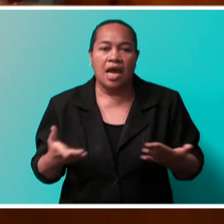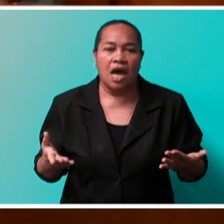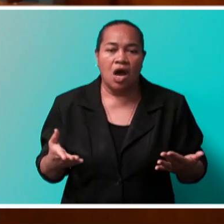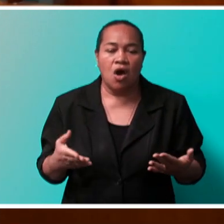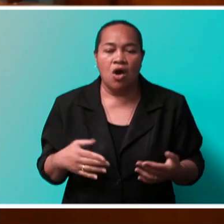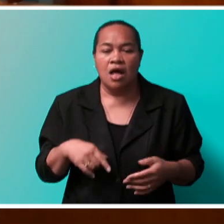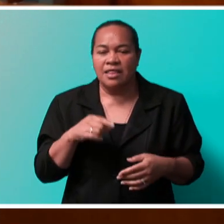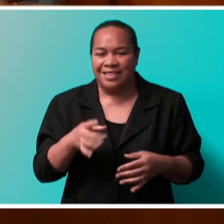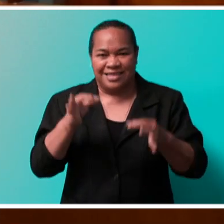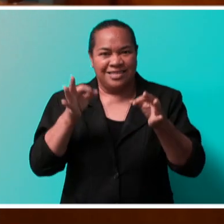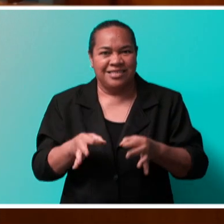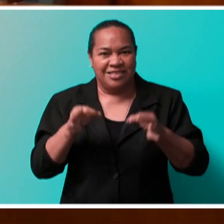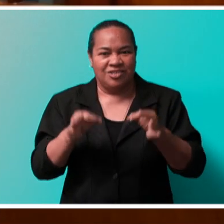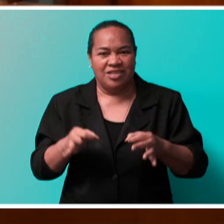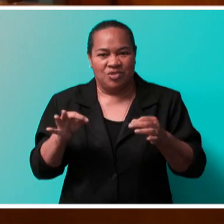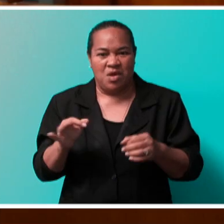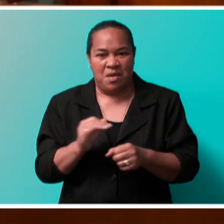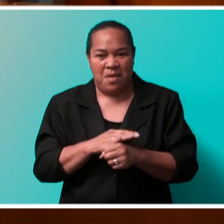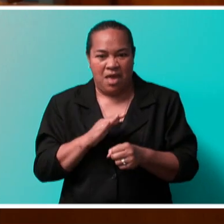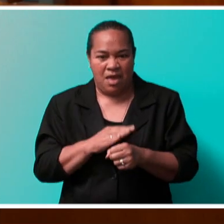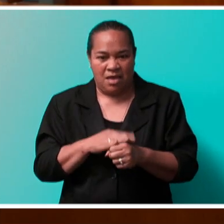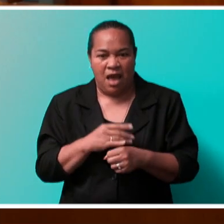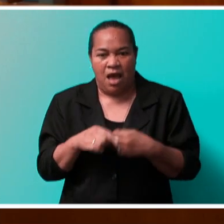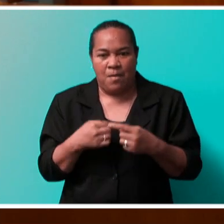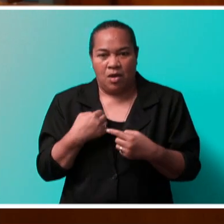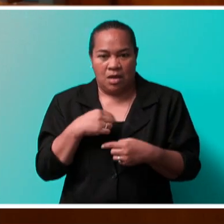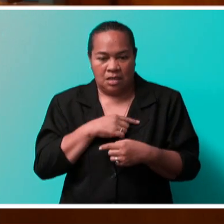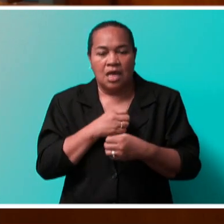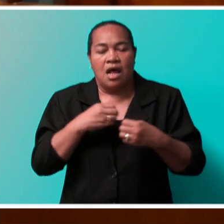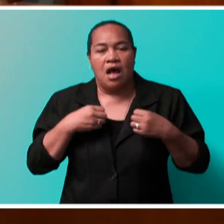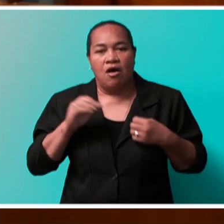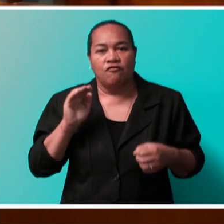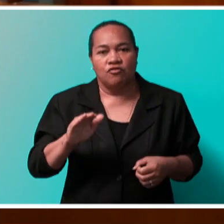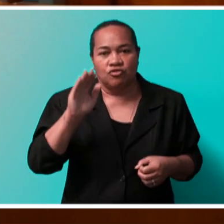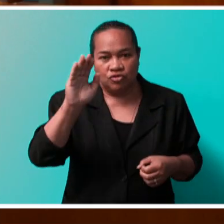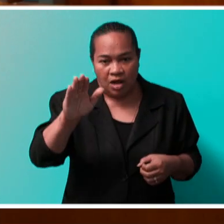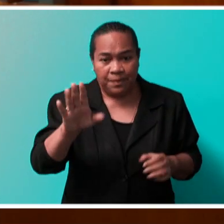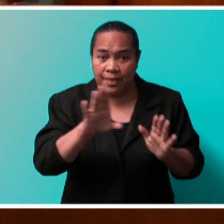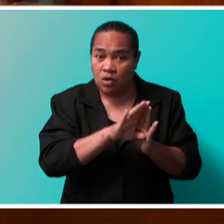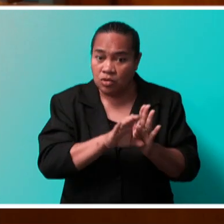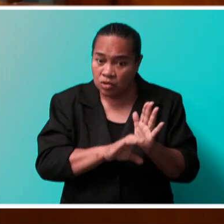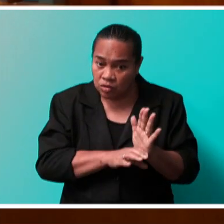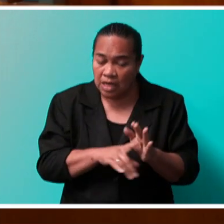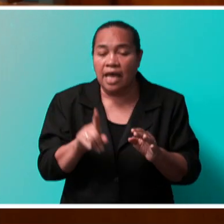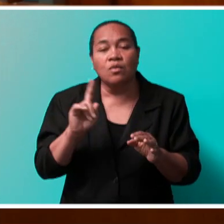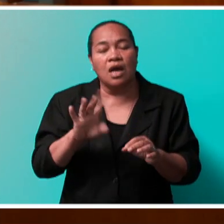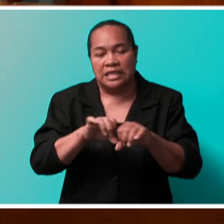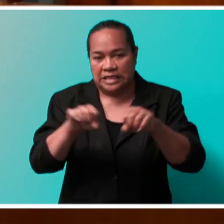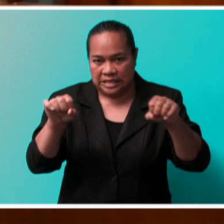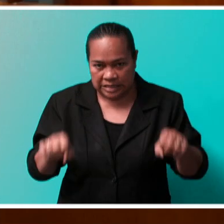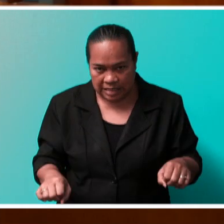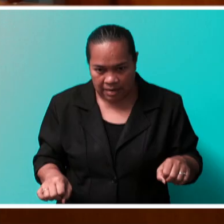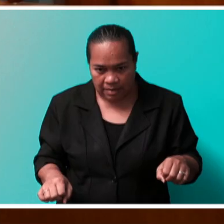decisions are made about us and our future. The Constitution is the system,